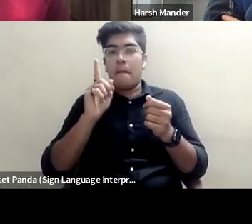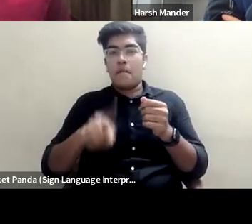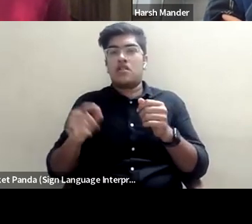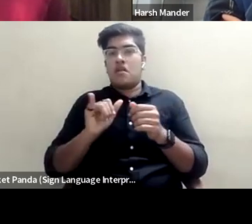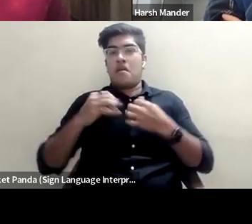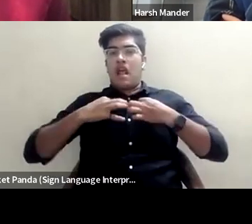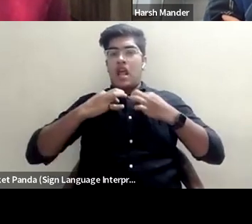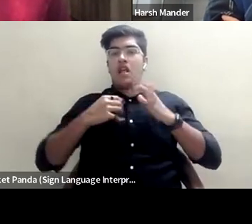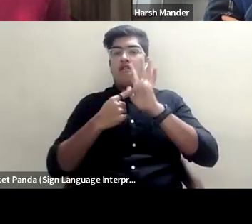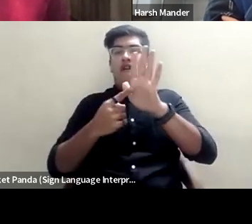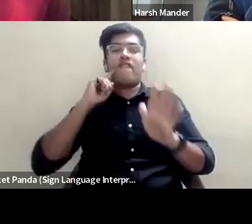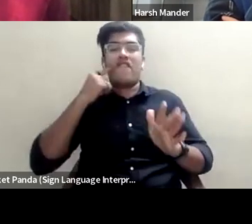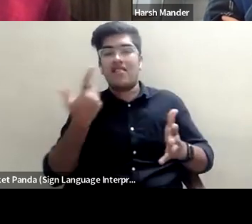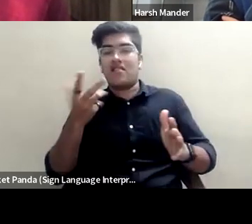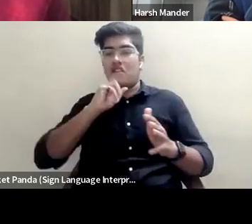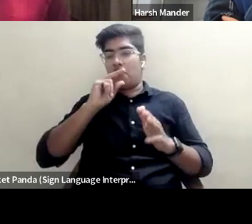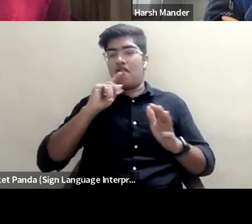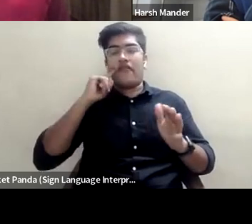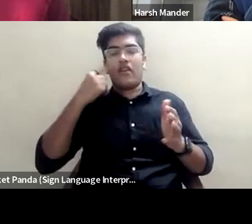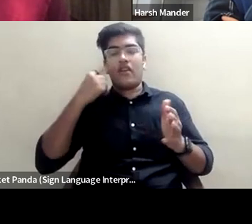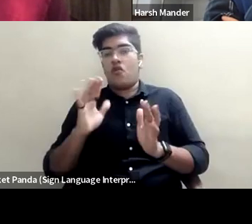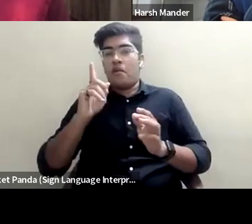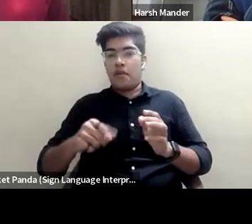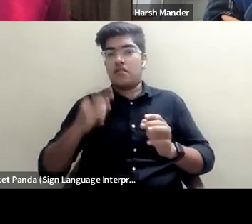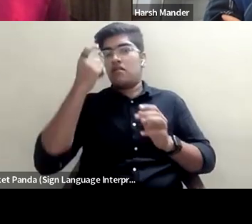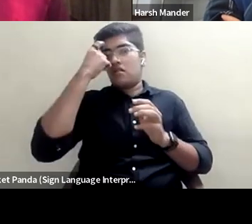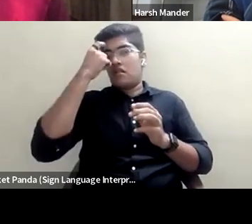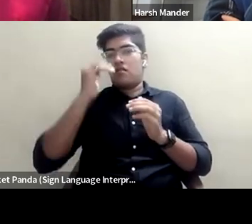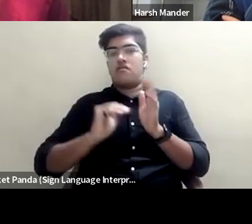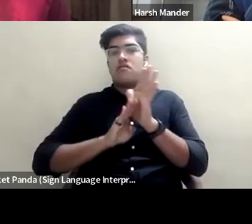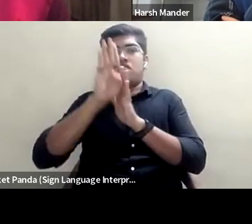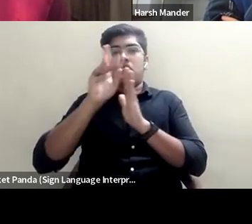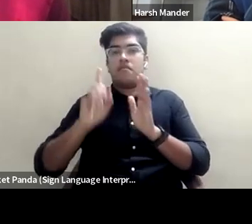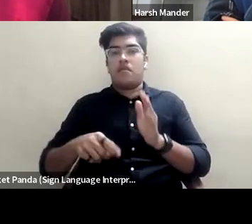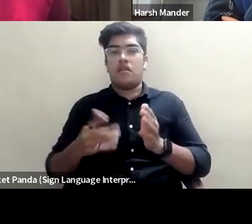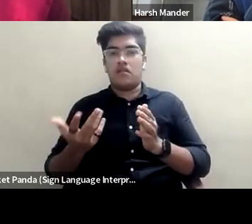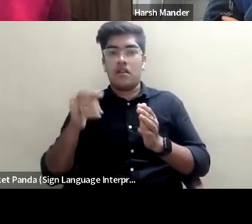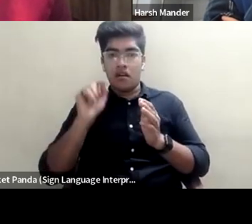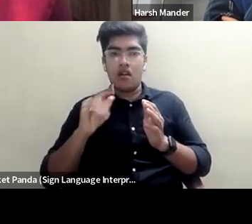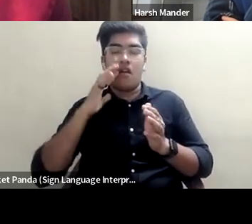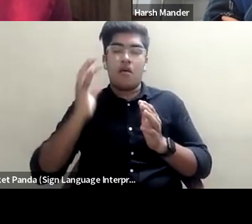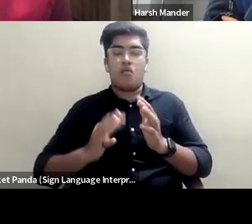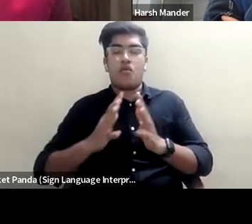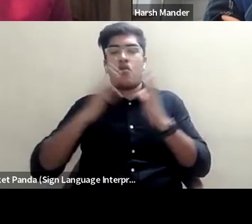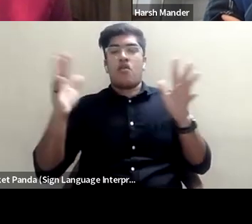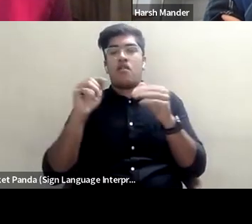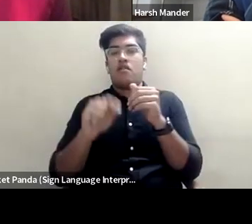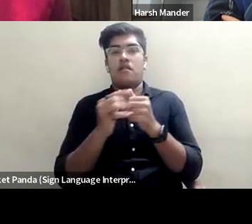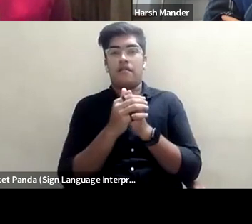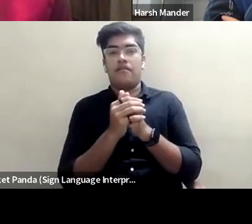your speech, not in your behavior, in your thoughts, in your mind. And that is very important. This is what